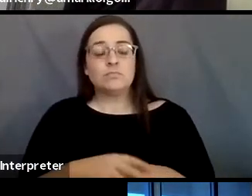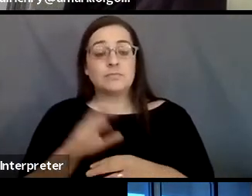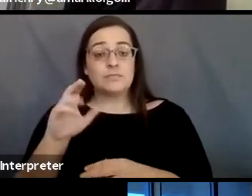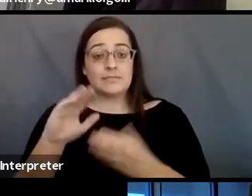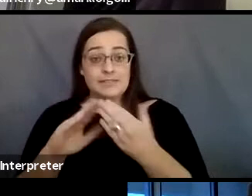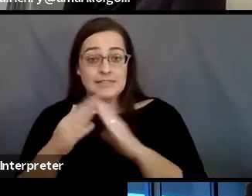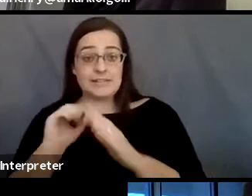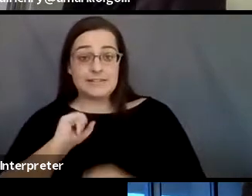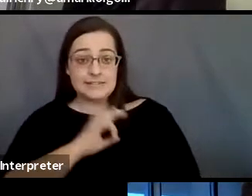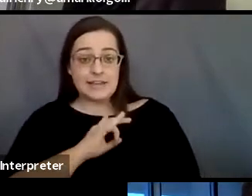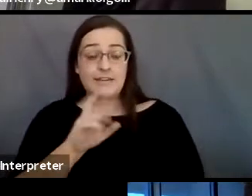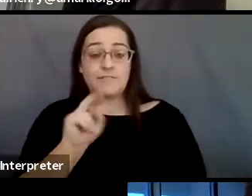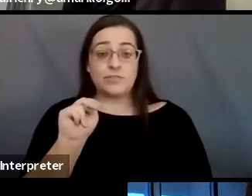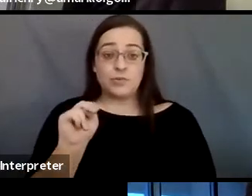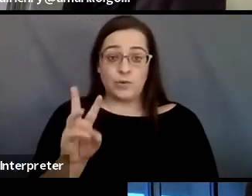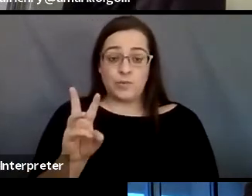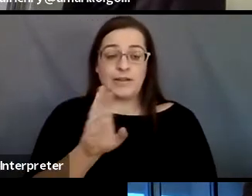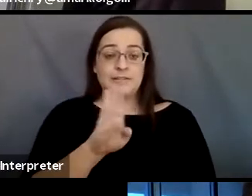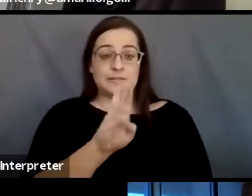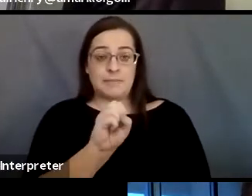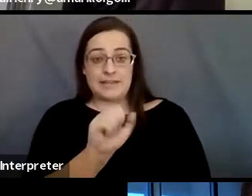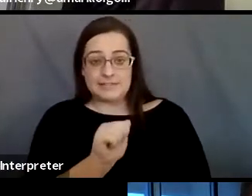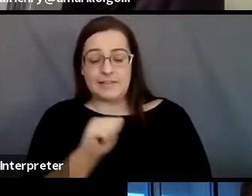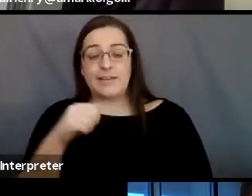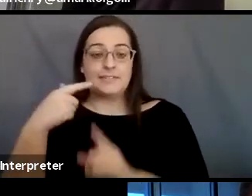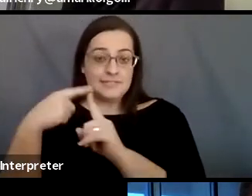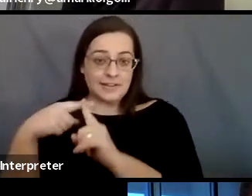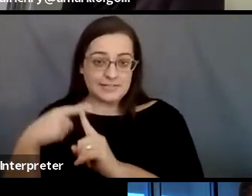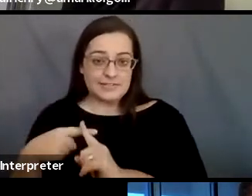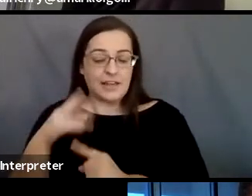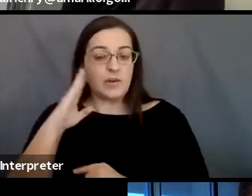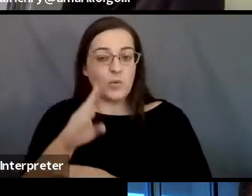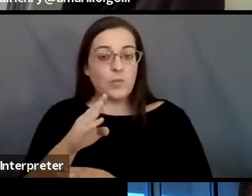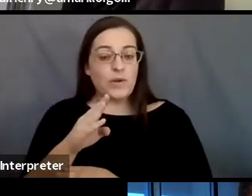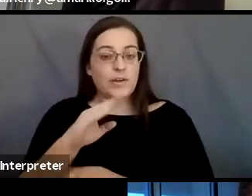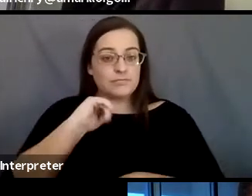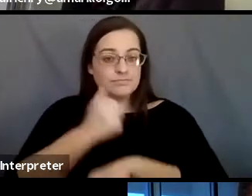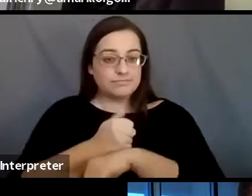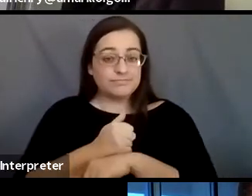Texas Hospital, BSA, Texas Tech, will be standing up an